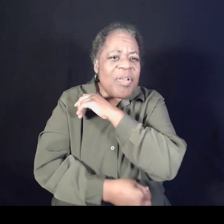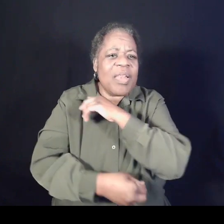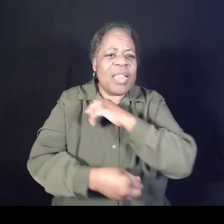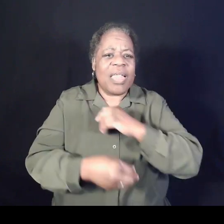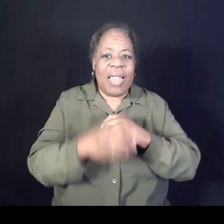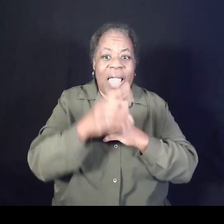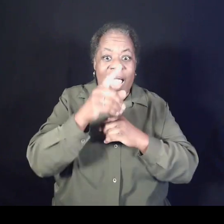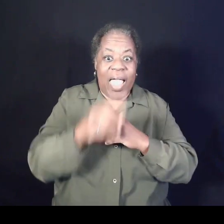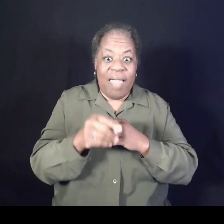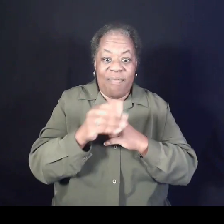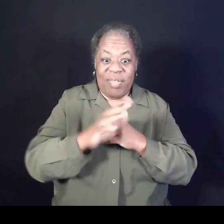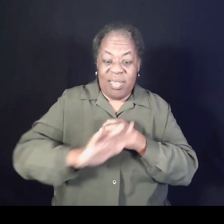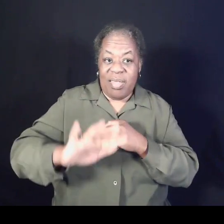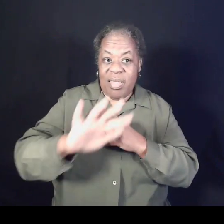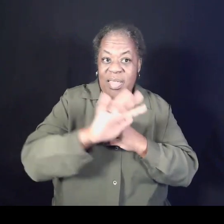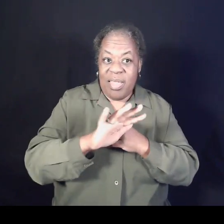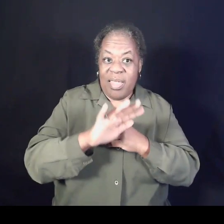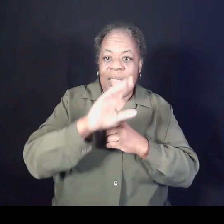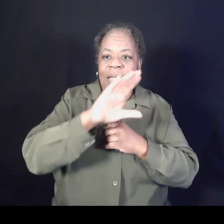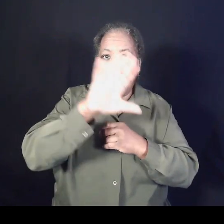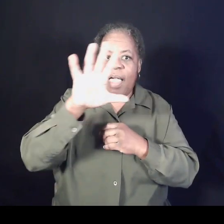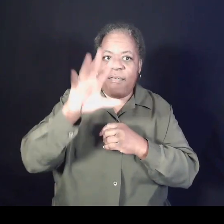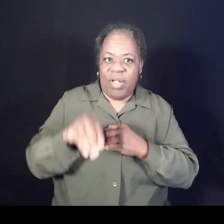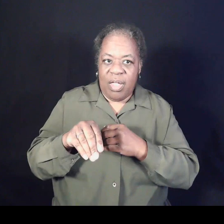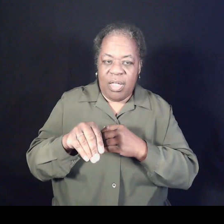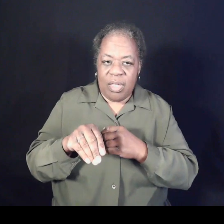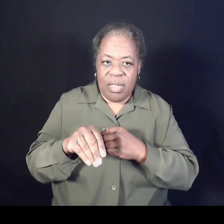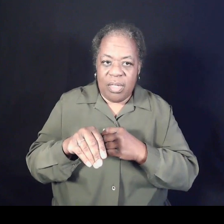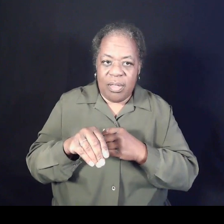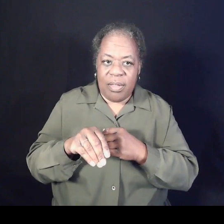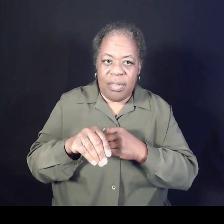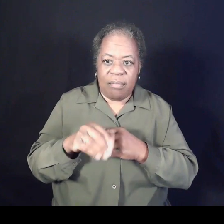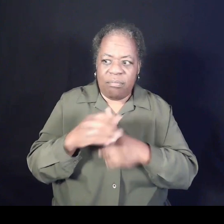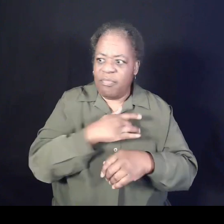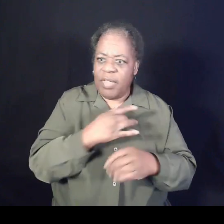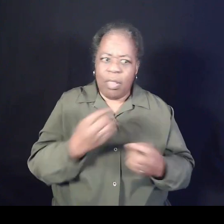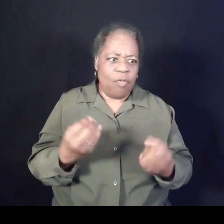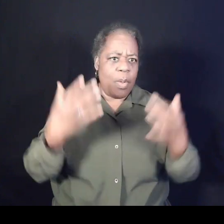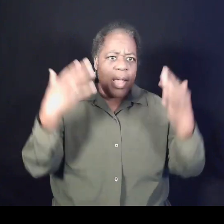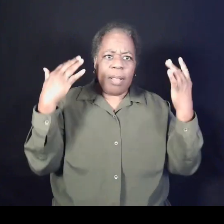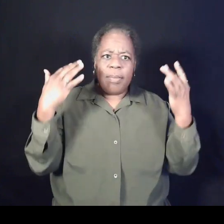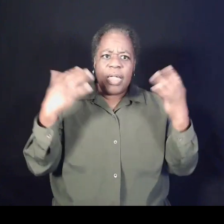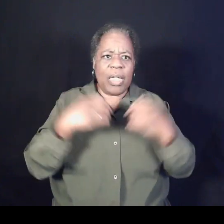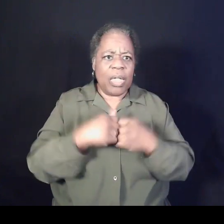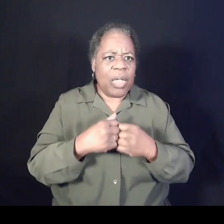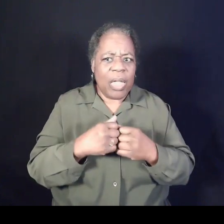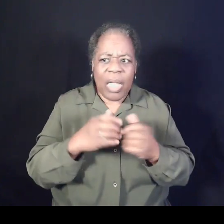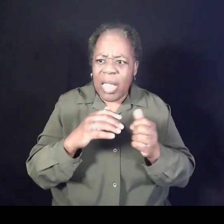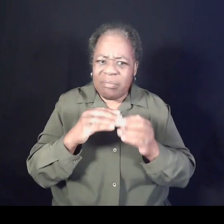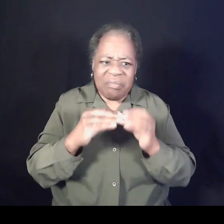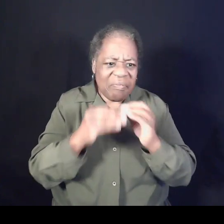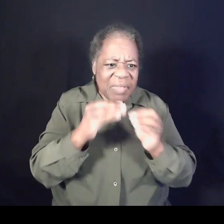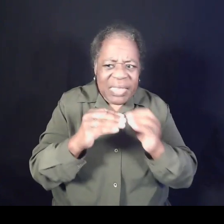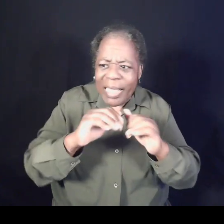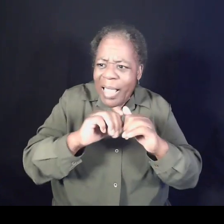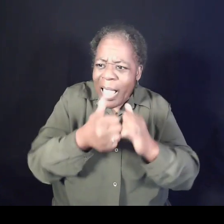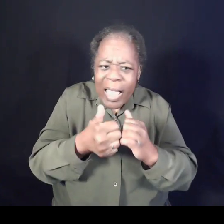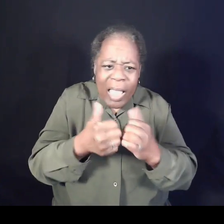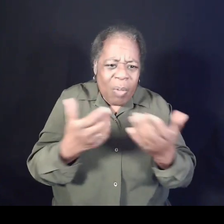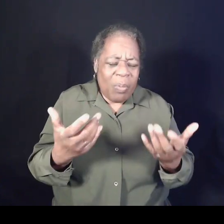Africa. It can feel overwhelming at times and unfixable.